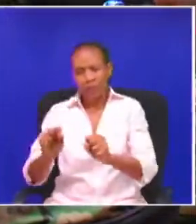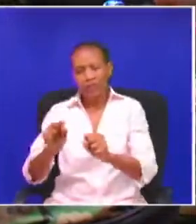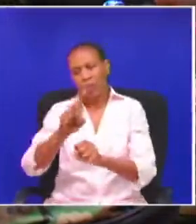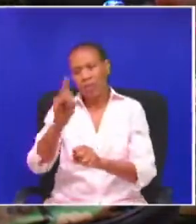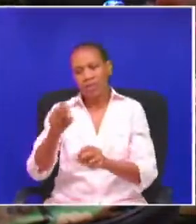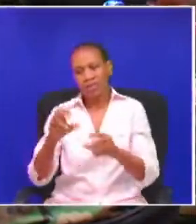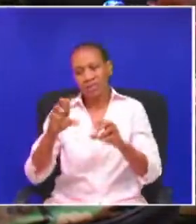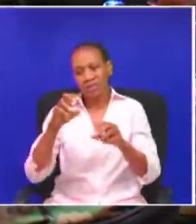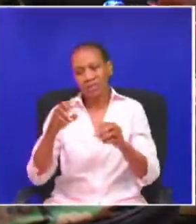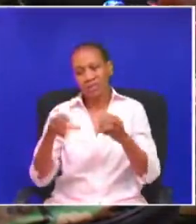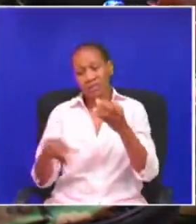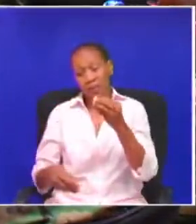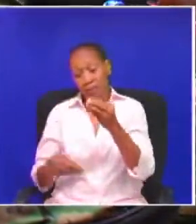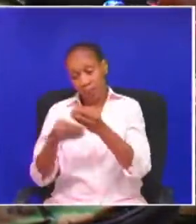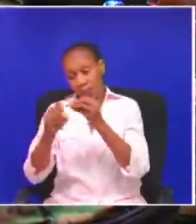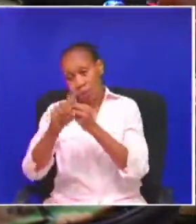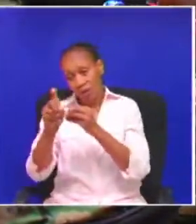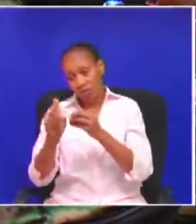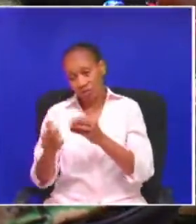question.